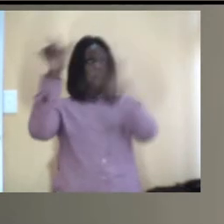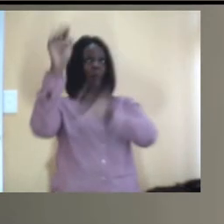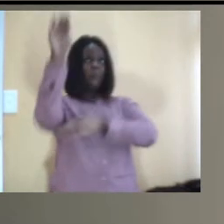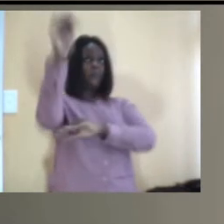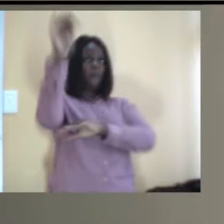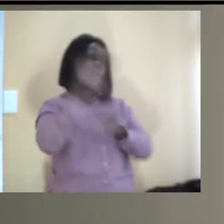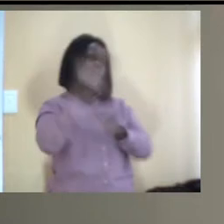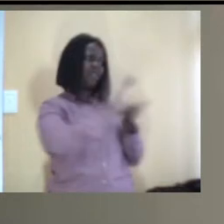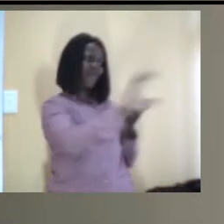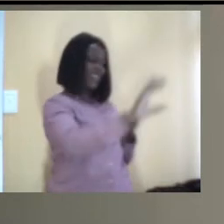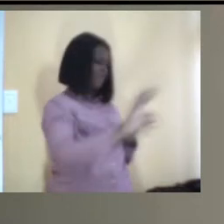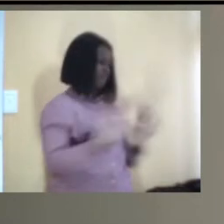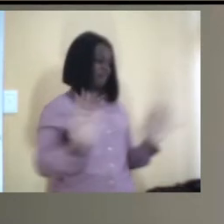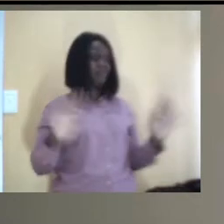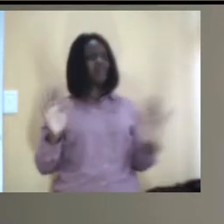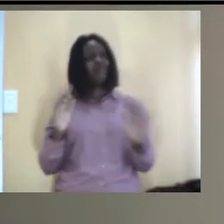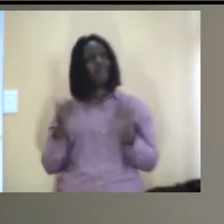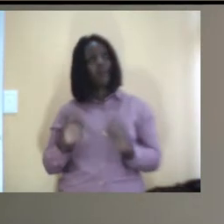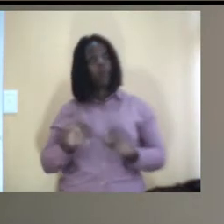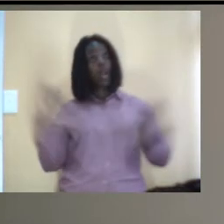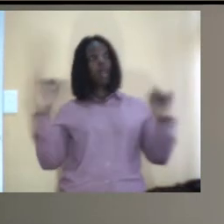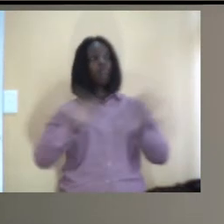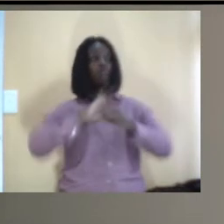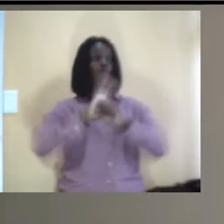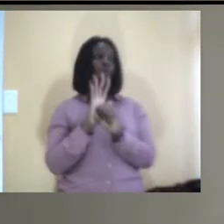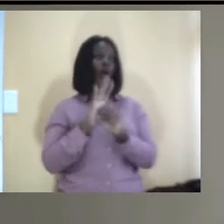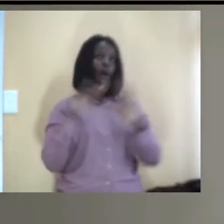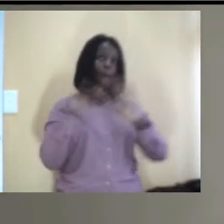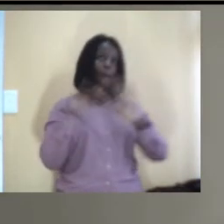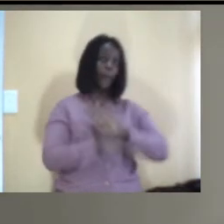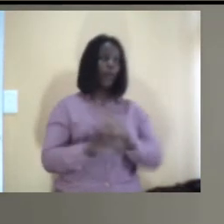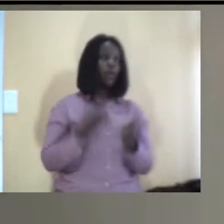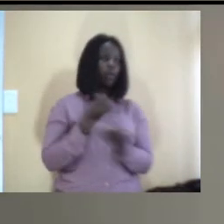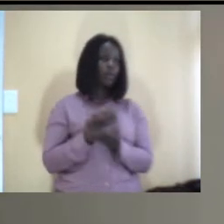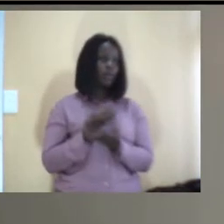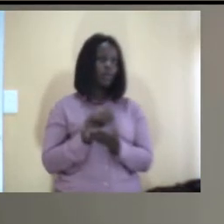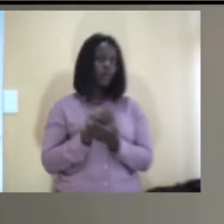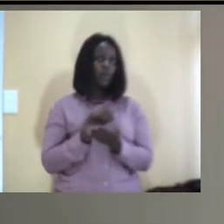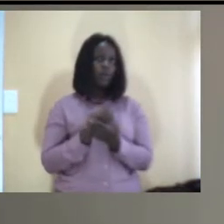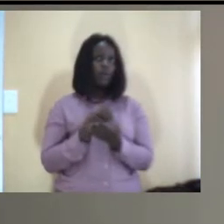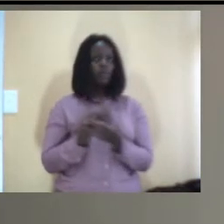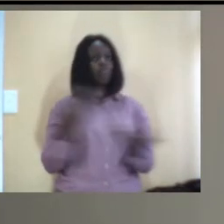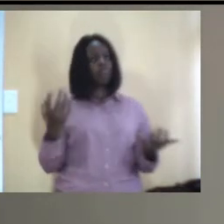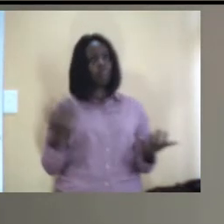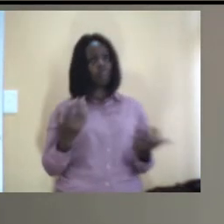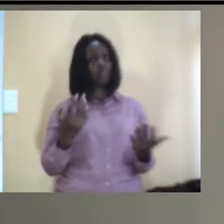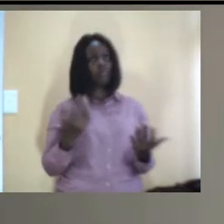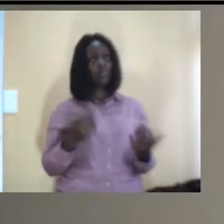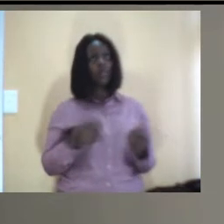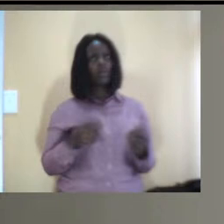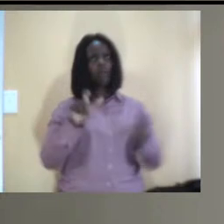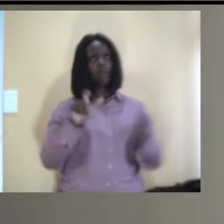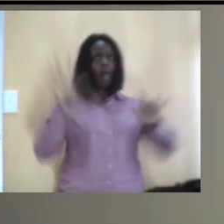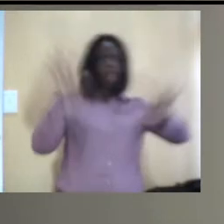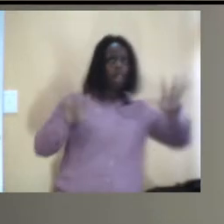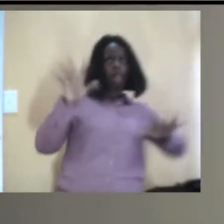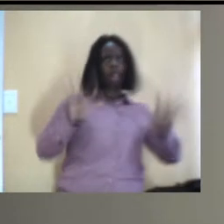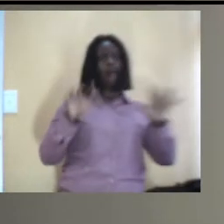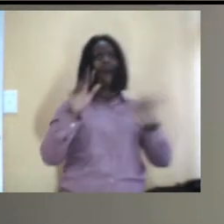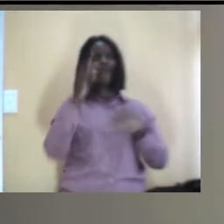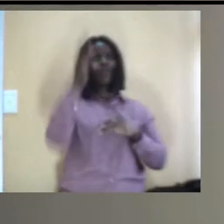situation has been further compounded by the coronavirus that continues to pose untold fear and uncertainty amongst our